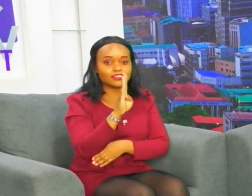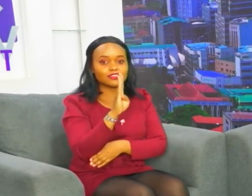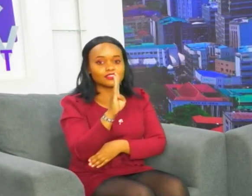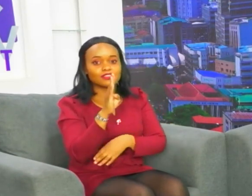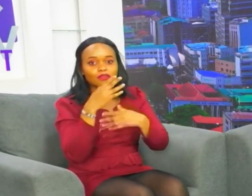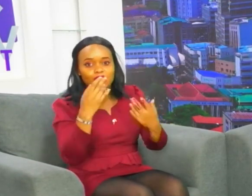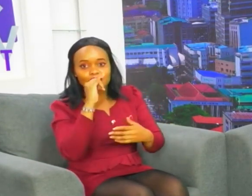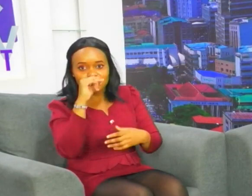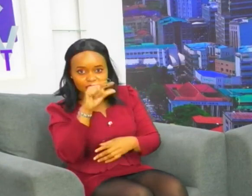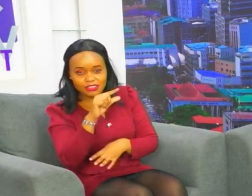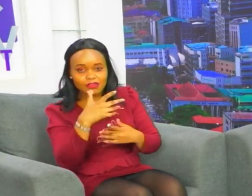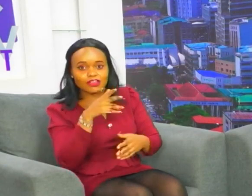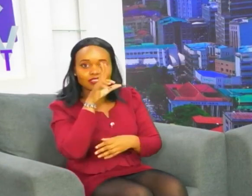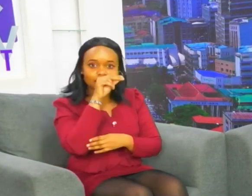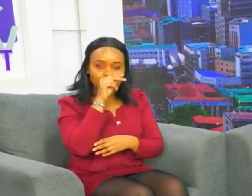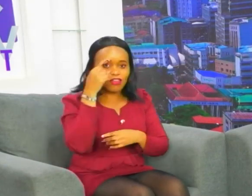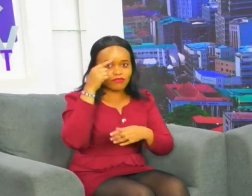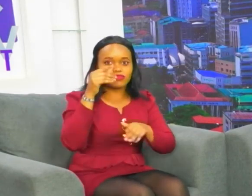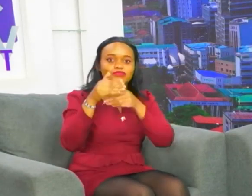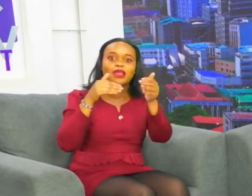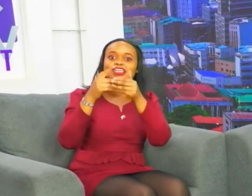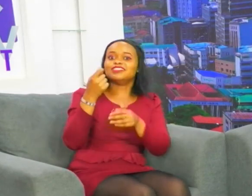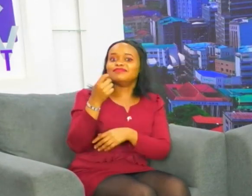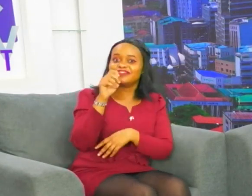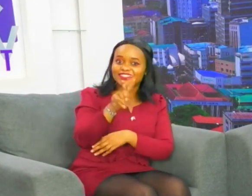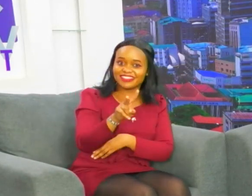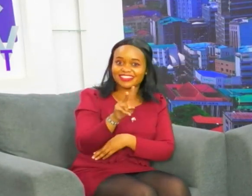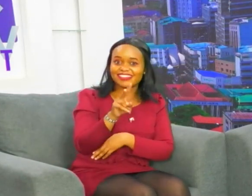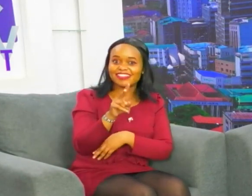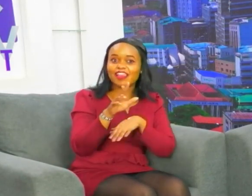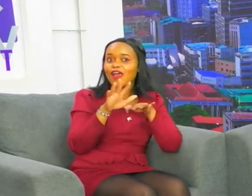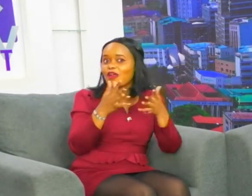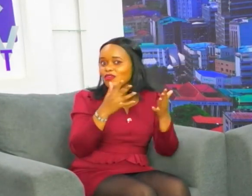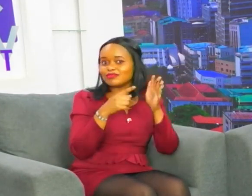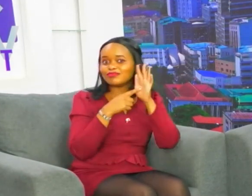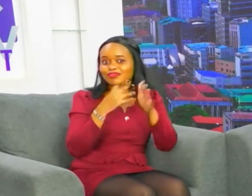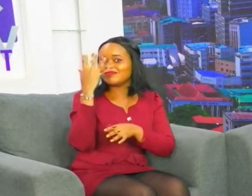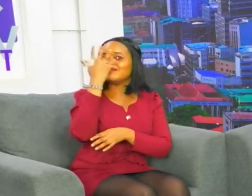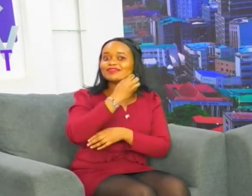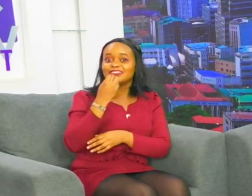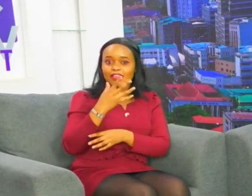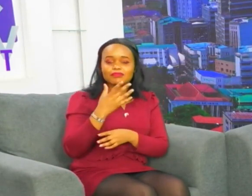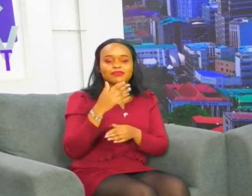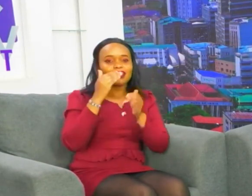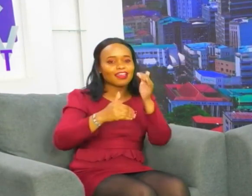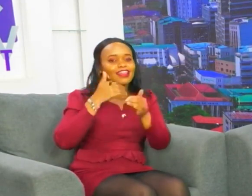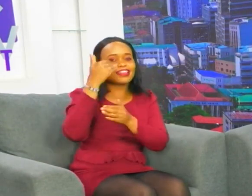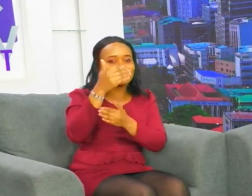to send in your comments on our social media platform on Instagram, Facebook, or Twitter.